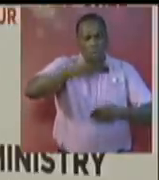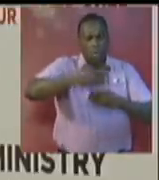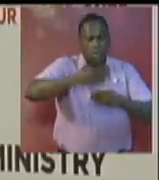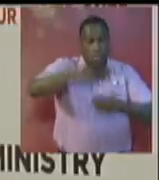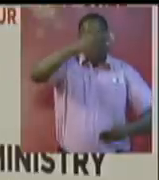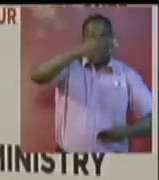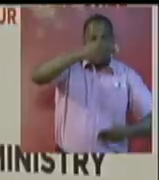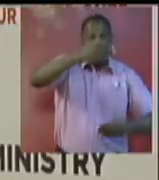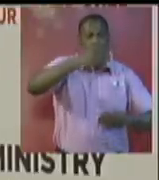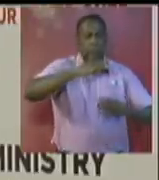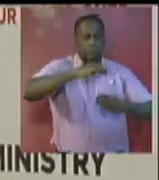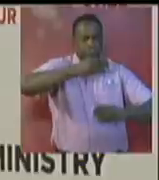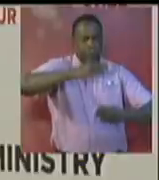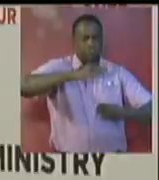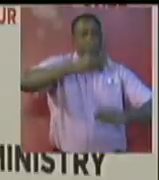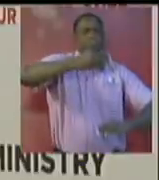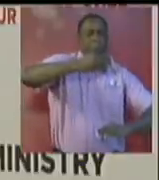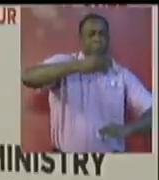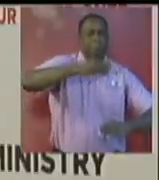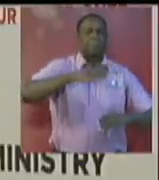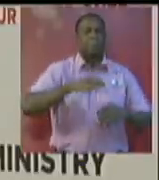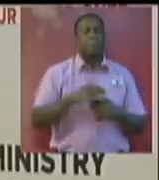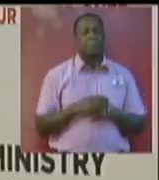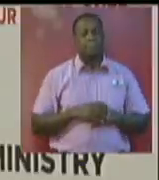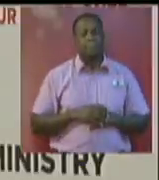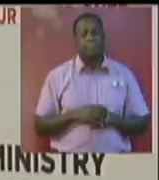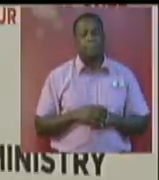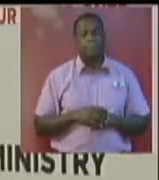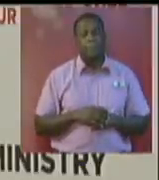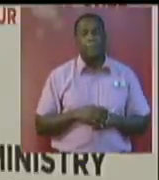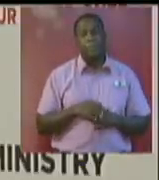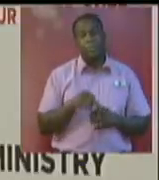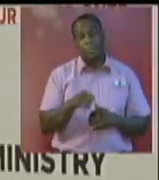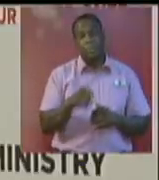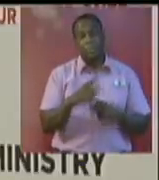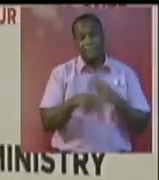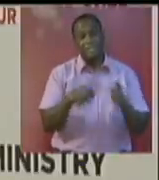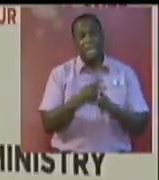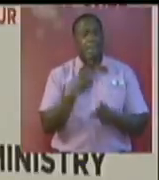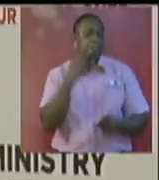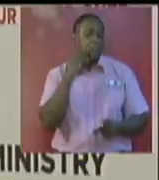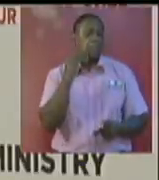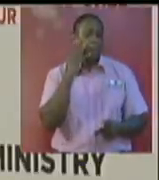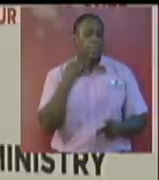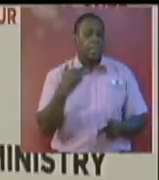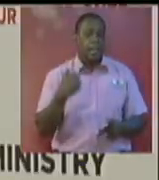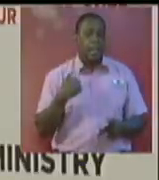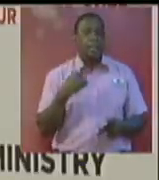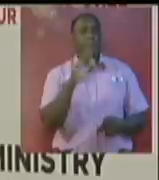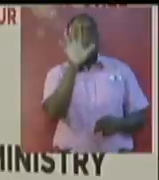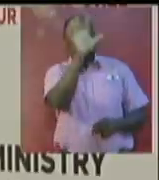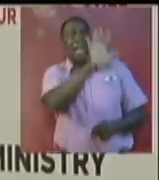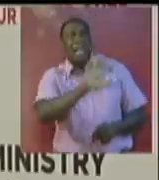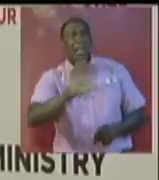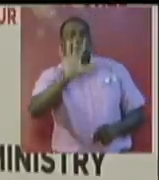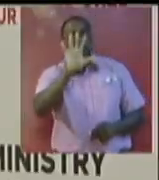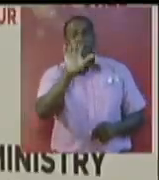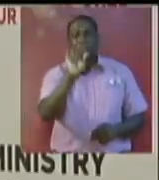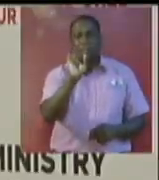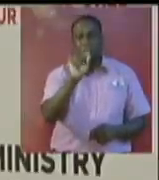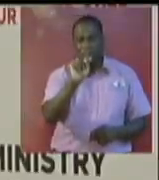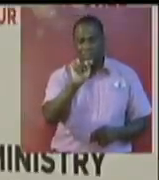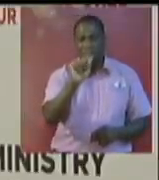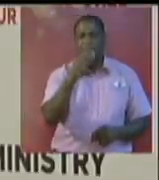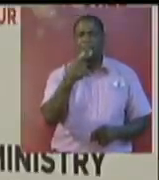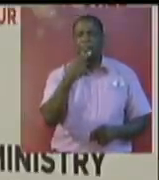less experiences we've been having in St. George East that I'm hoping will be a message not just for St. George